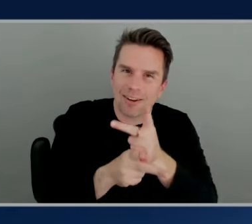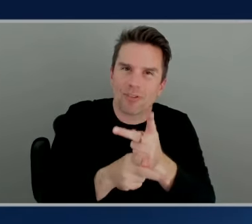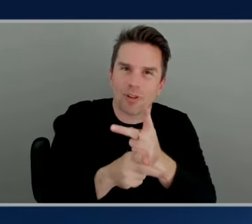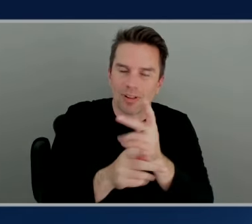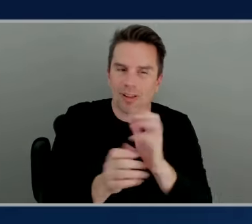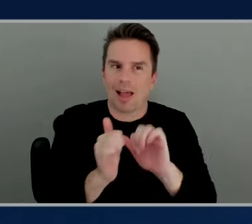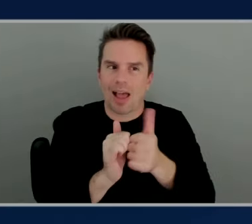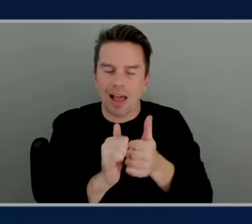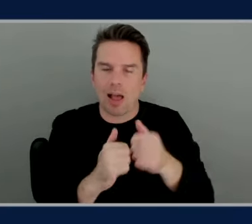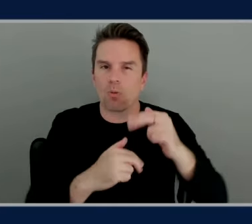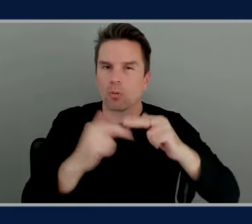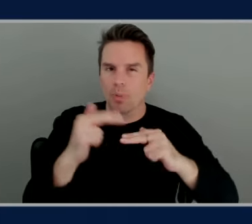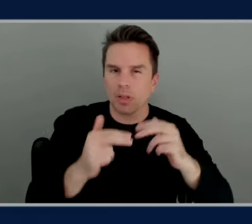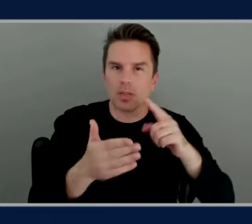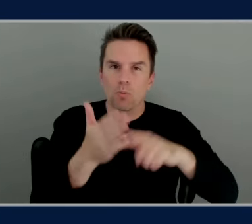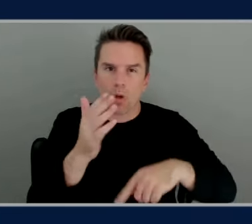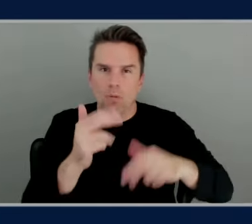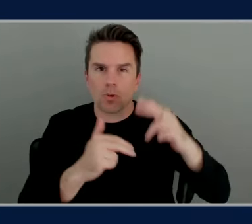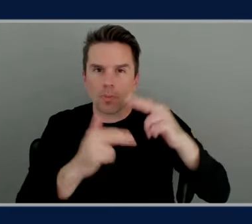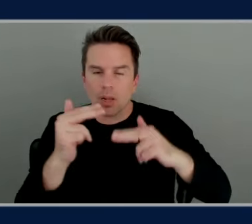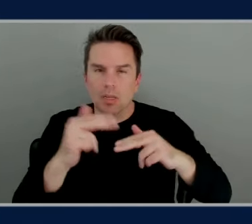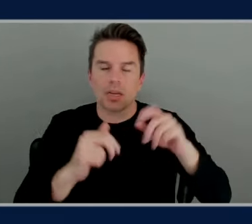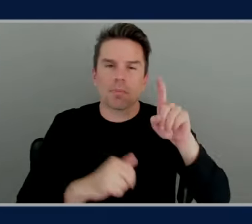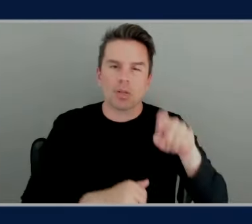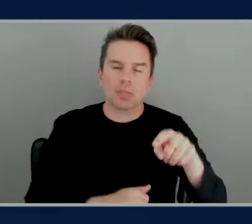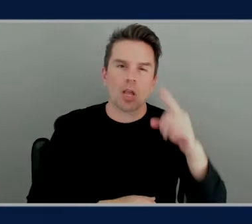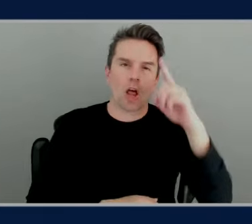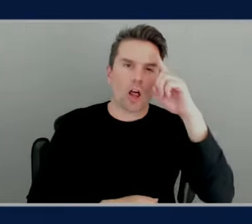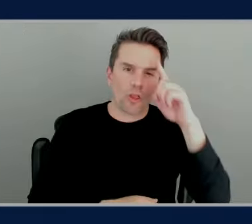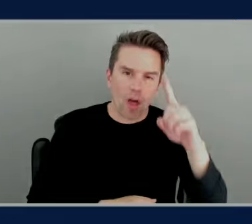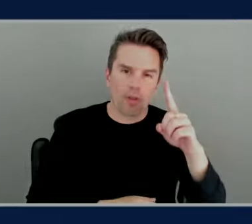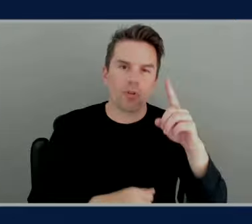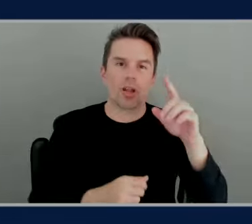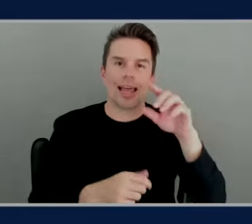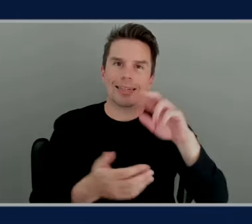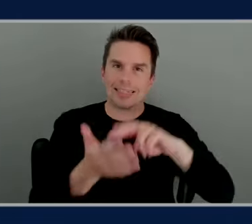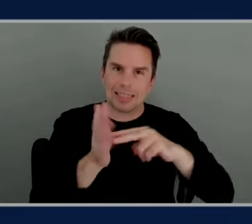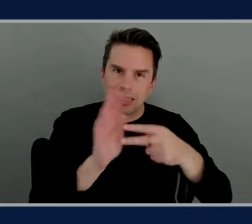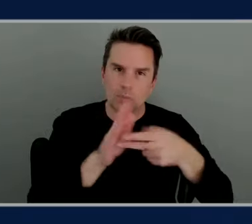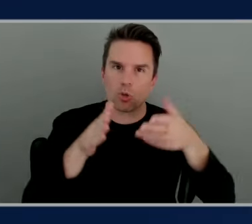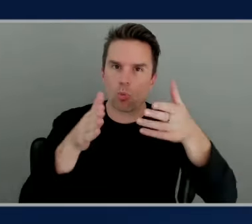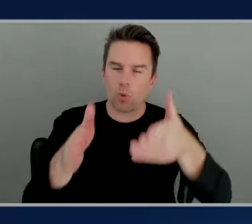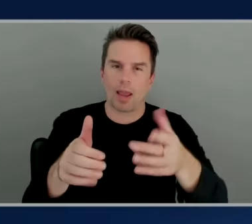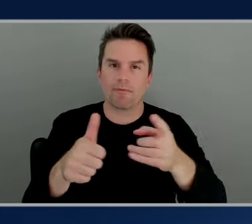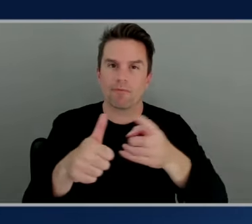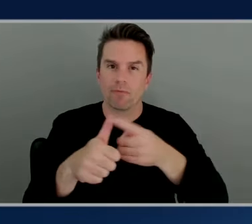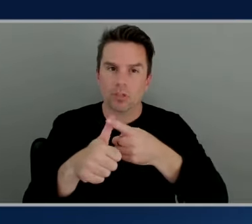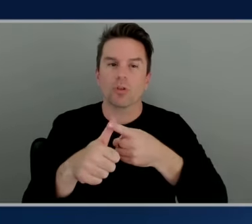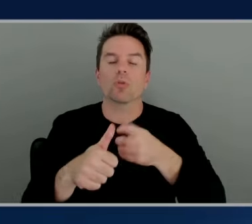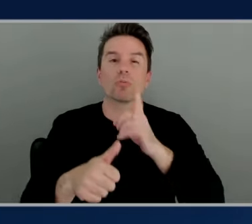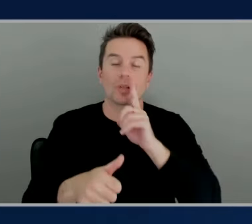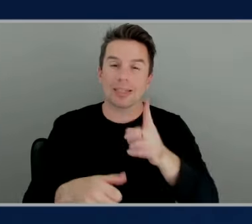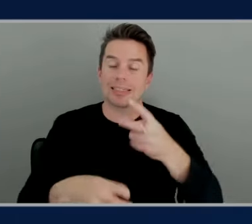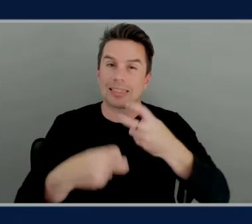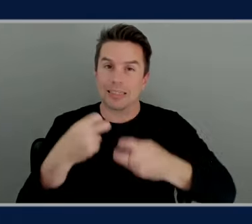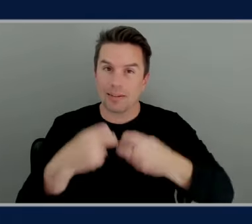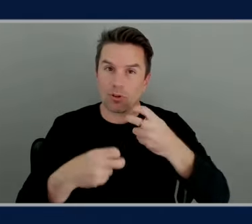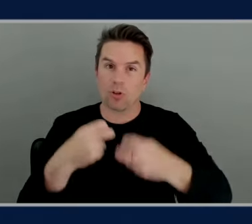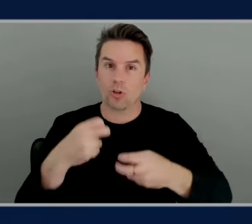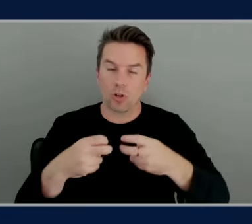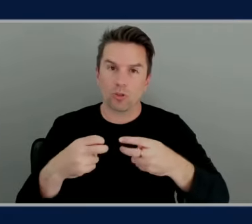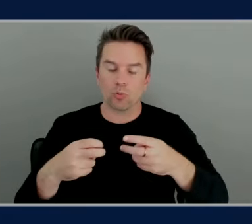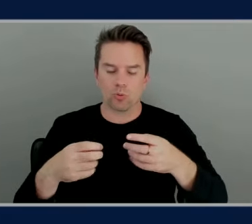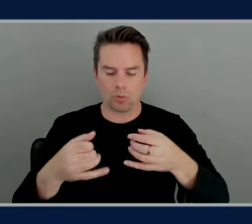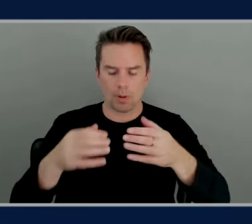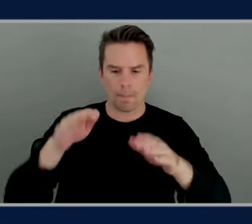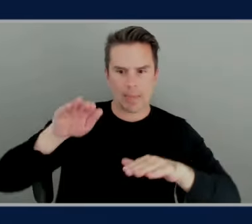very thoughtful and deliberate way. So it's really trying to strike that balance and walk that tightrope of, like, you want people out there